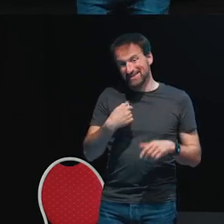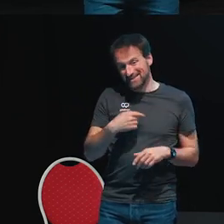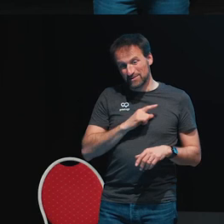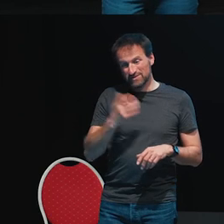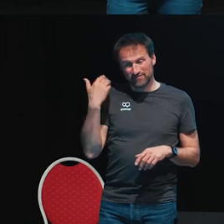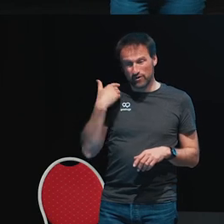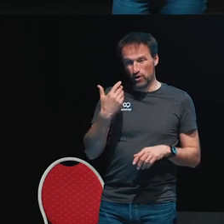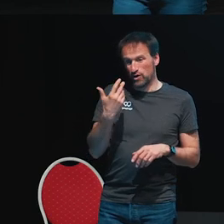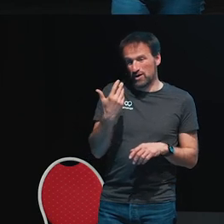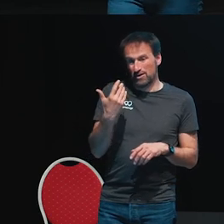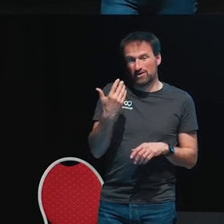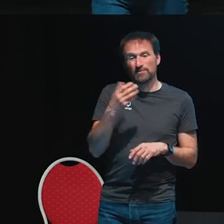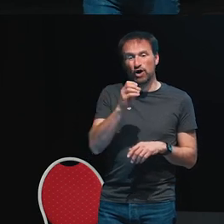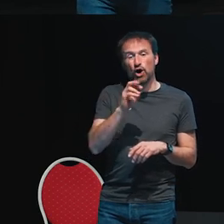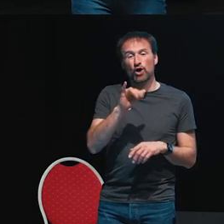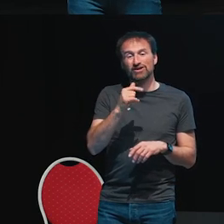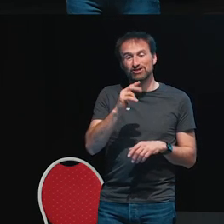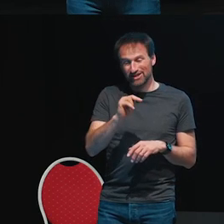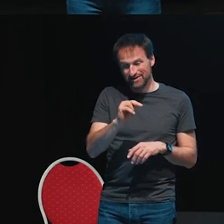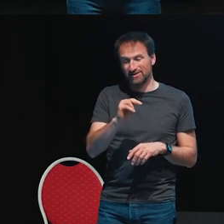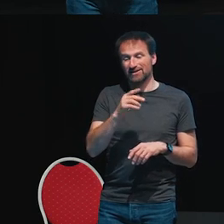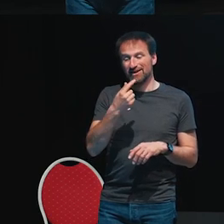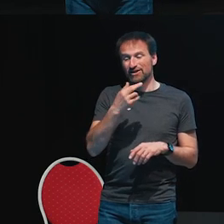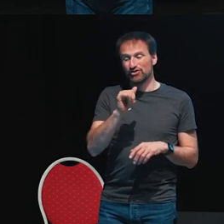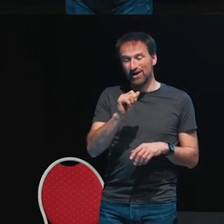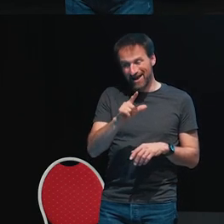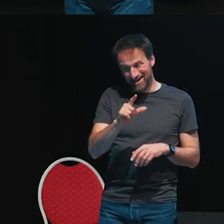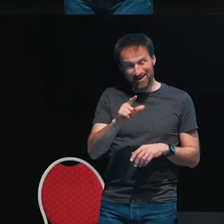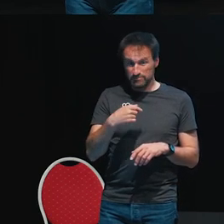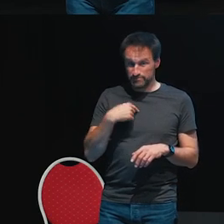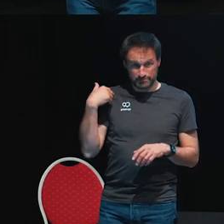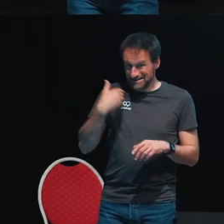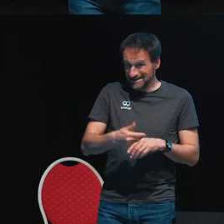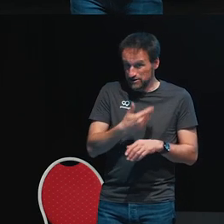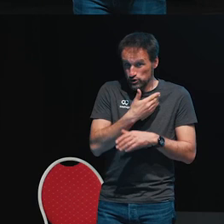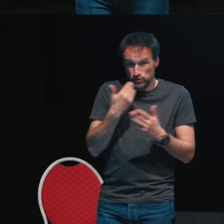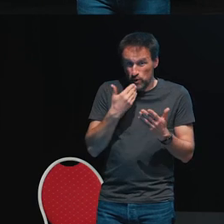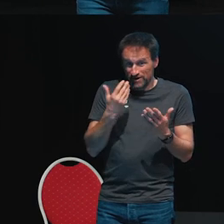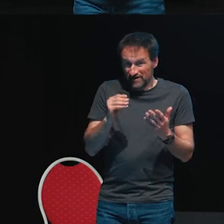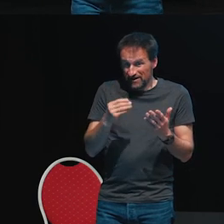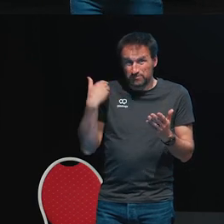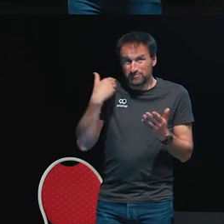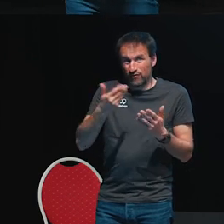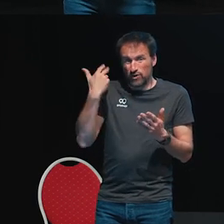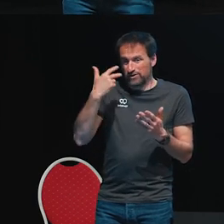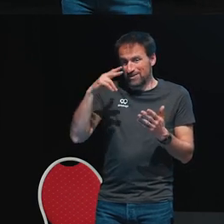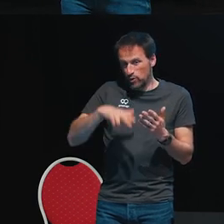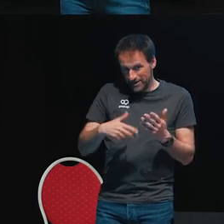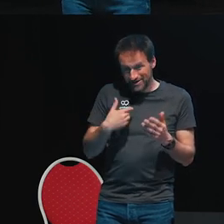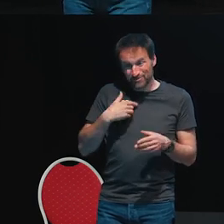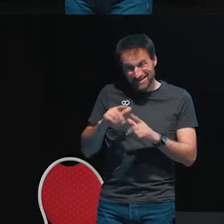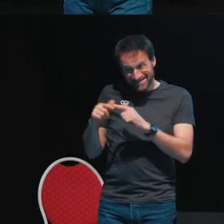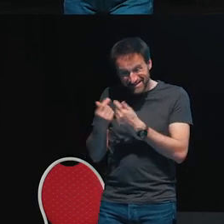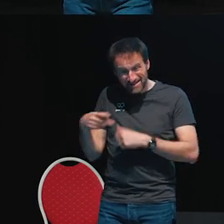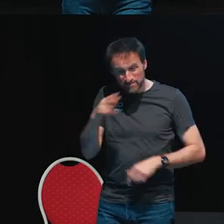ago. So origin trial, you might have seen our team communicate saying like, hey, this API is